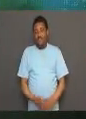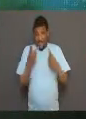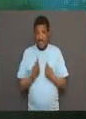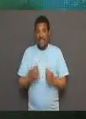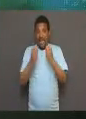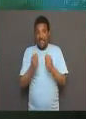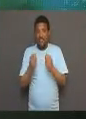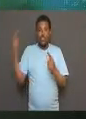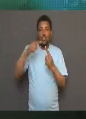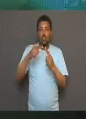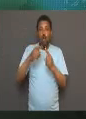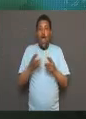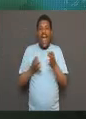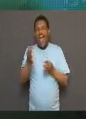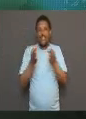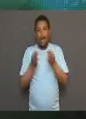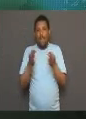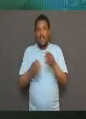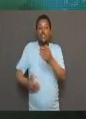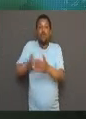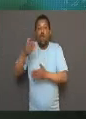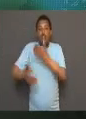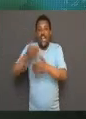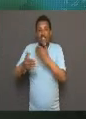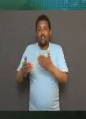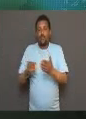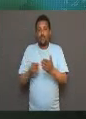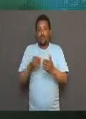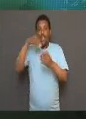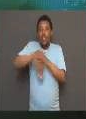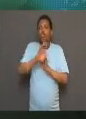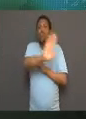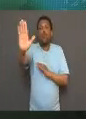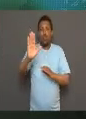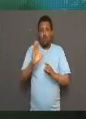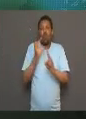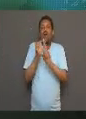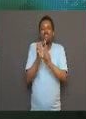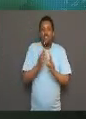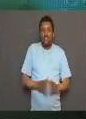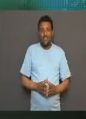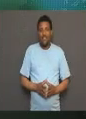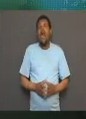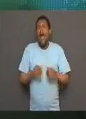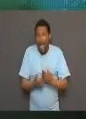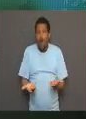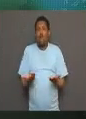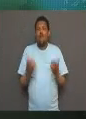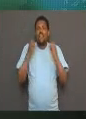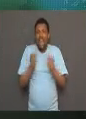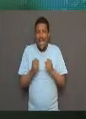Try to explain the process in your own words. How